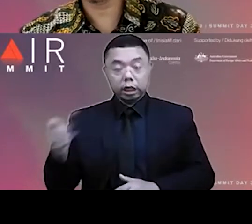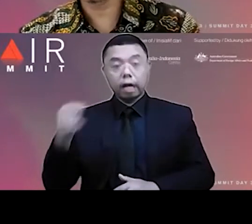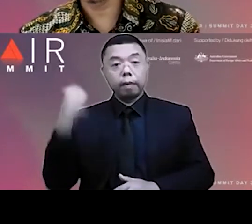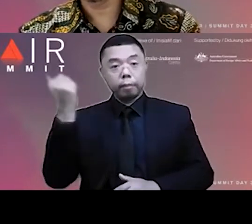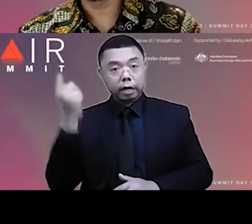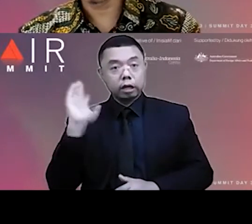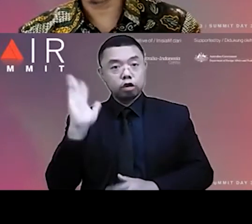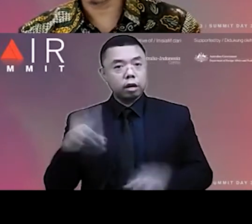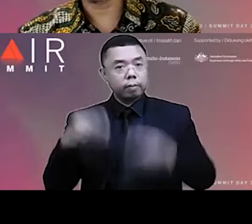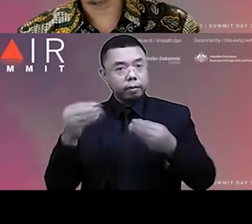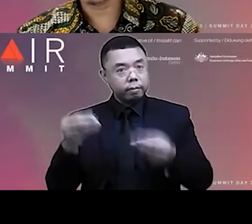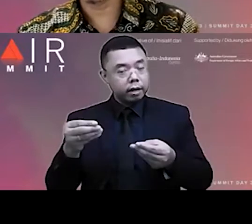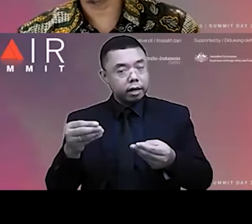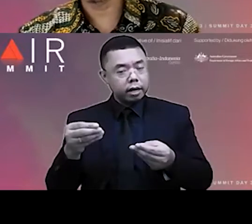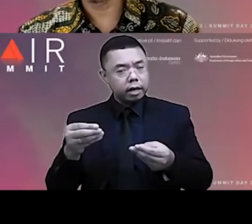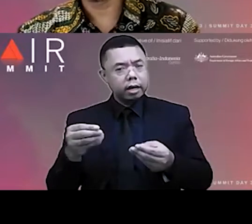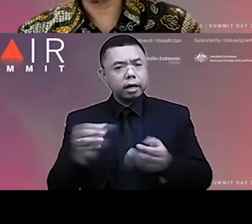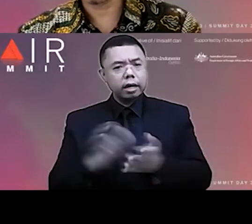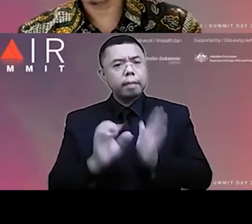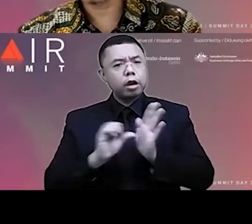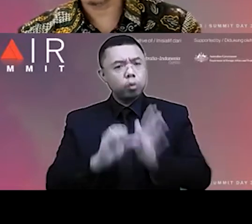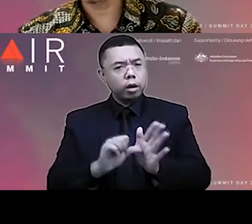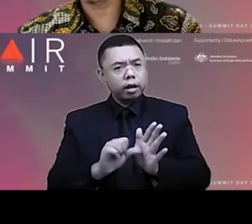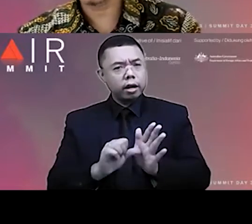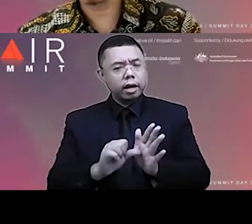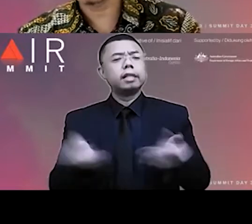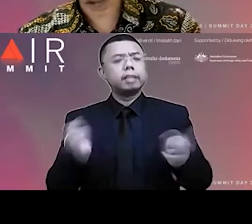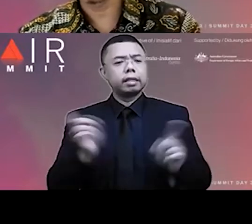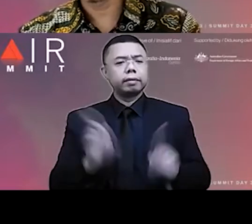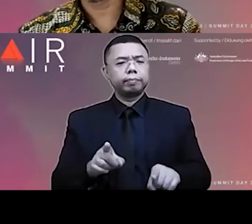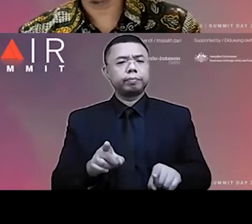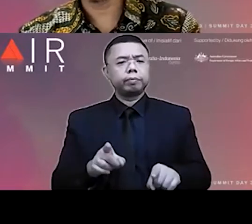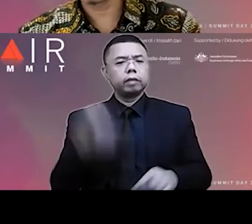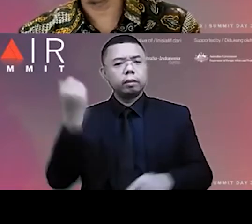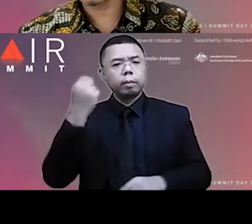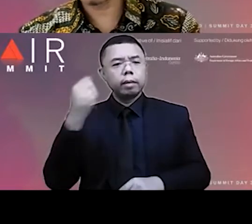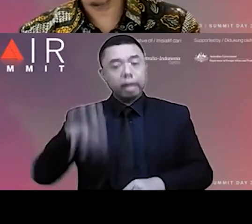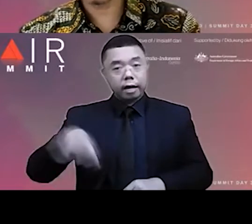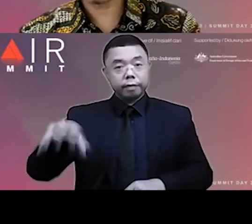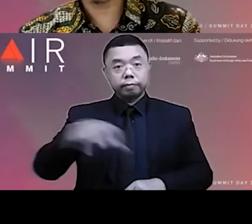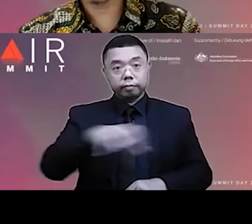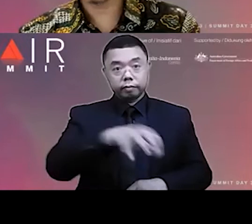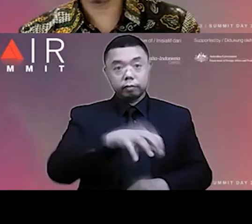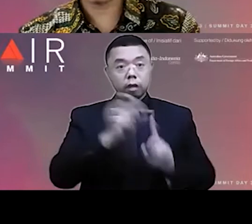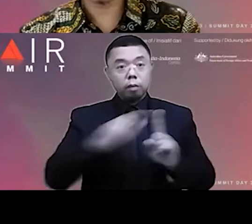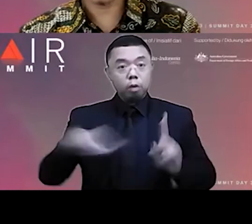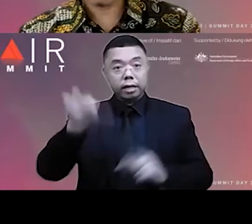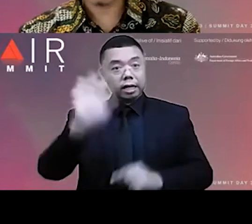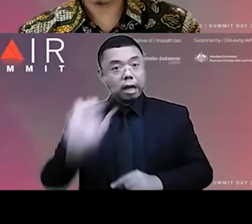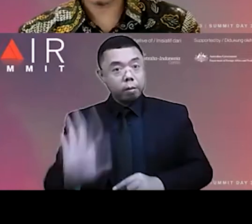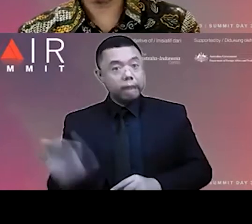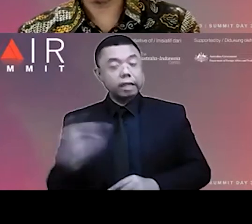to the government at the province and district level, such as Bali, the province of